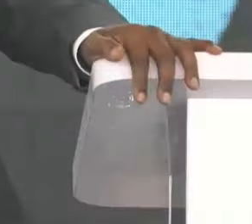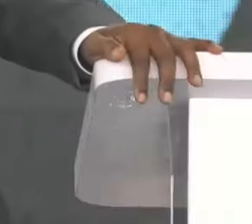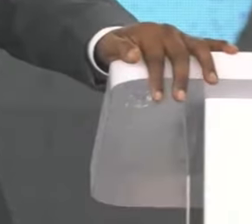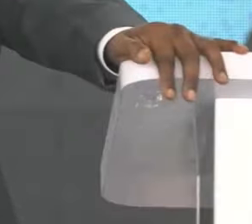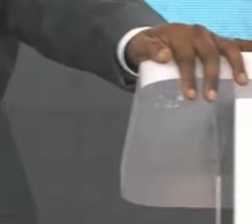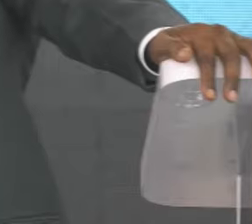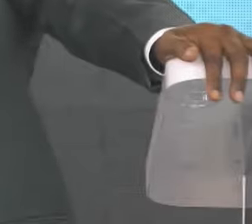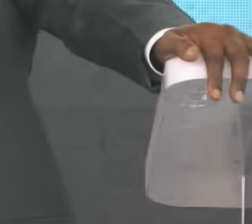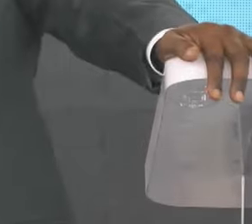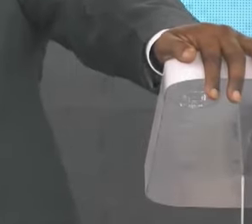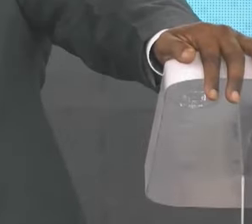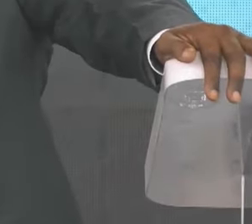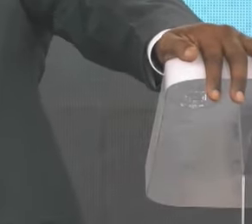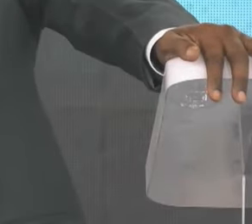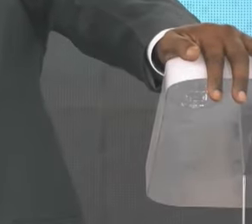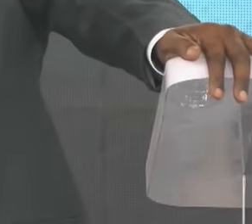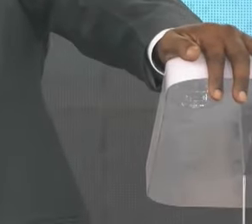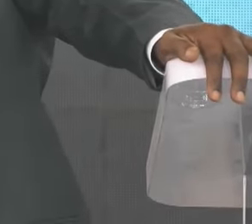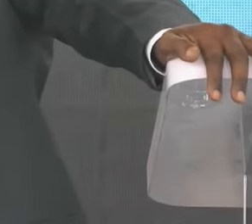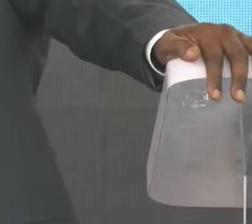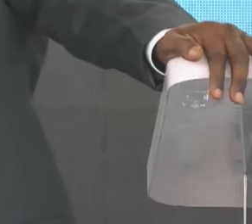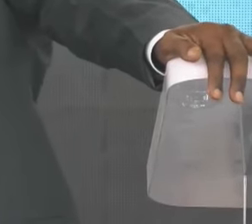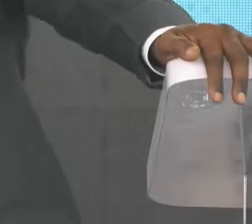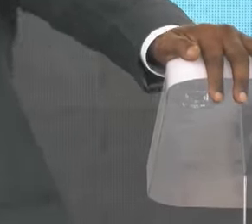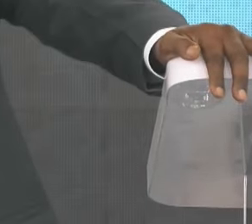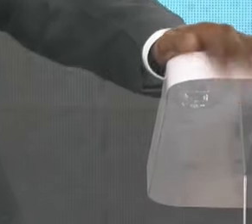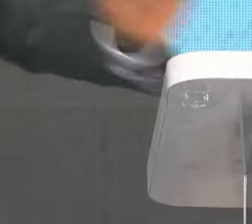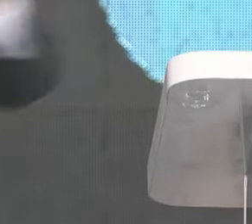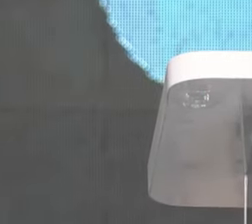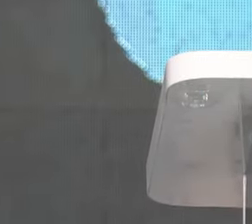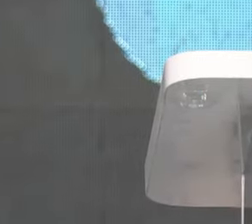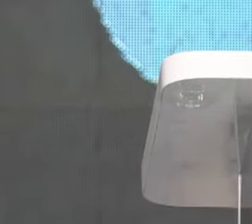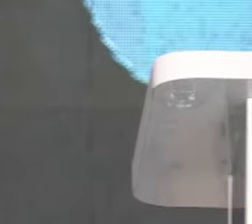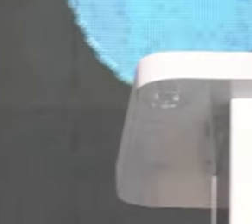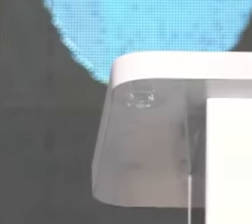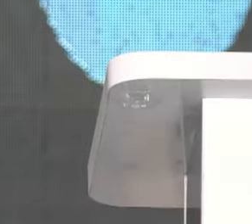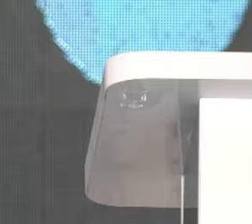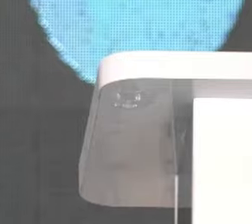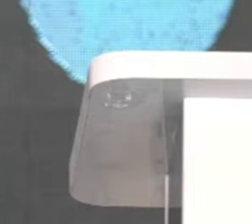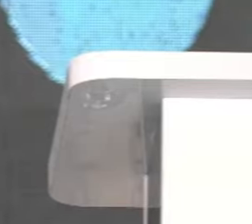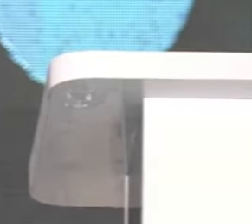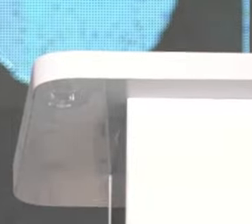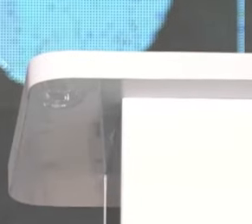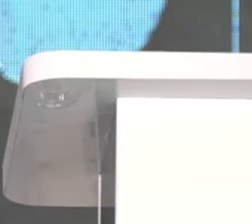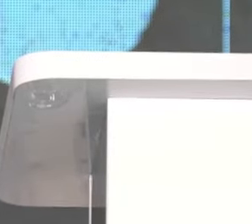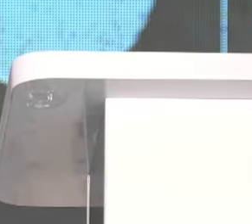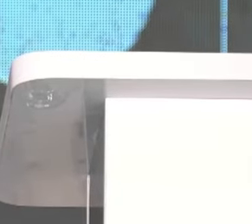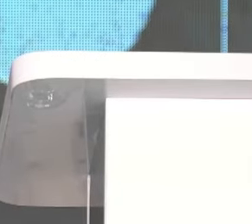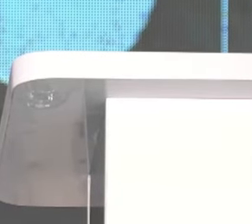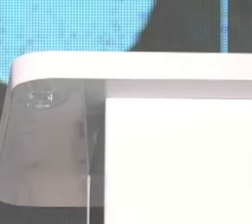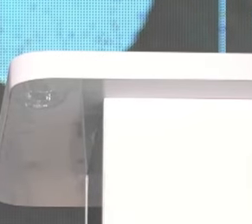them. How is it now they're just dying like flies? Because of the